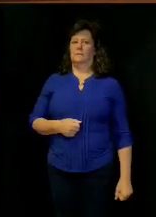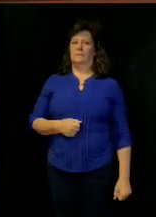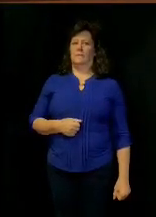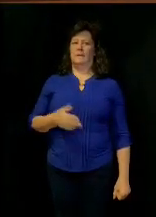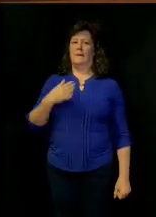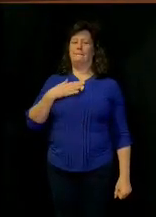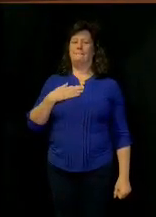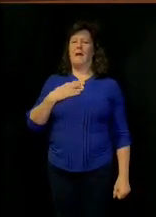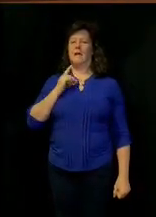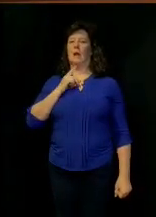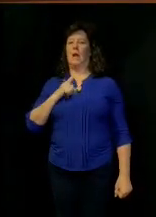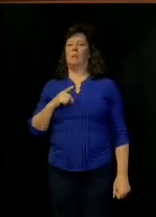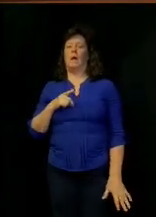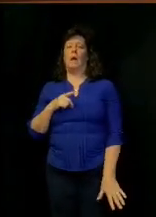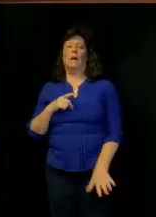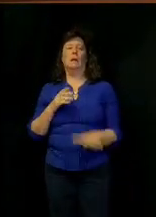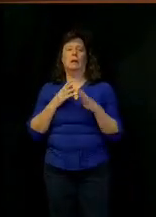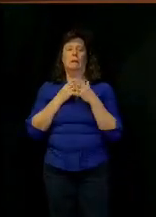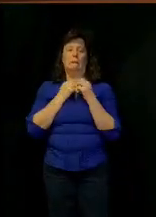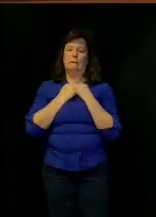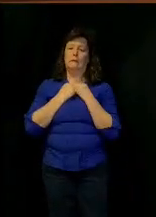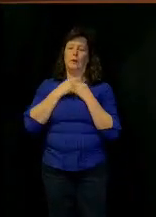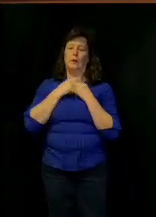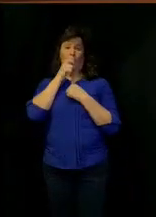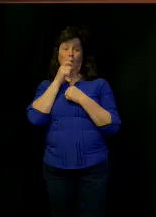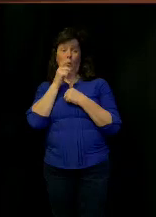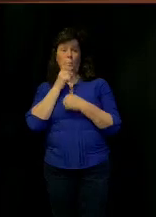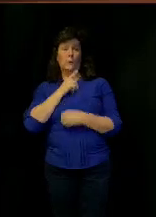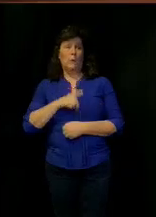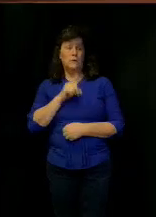just my depression. Whose depression is it?